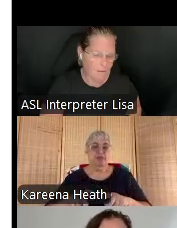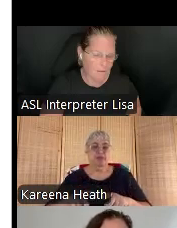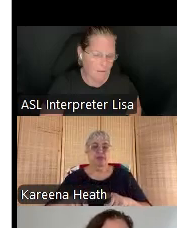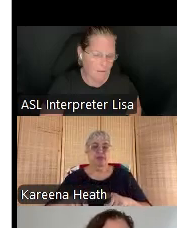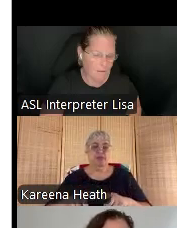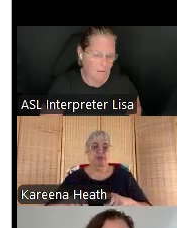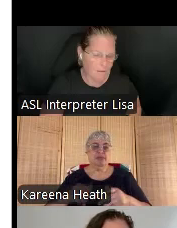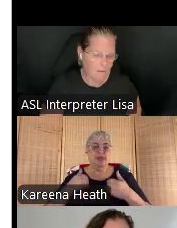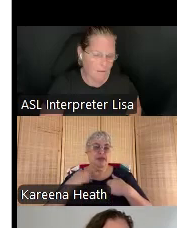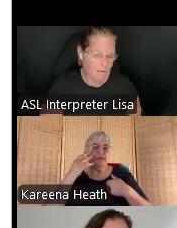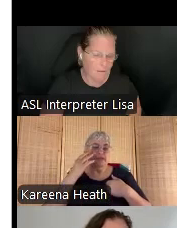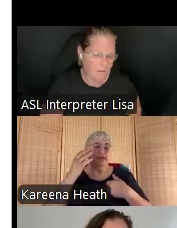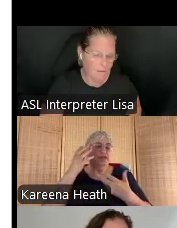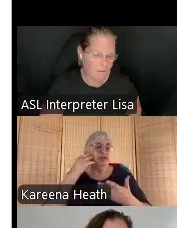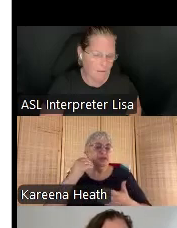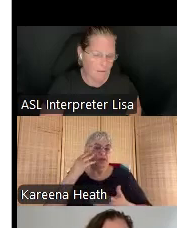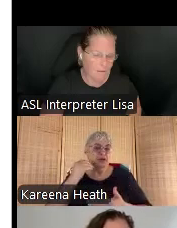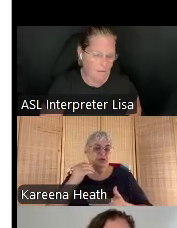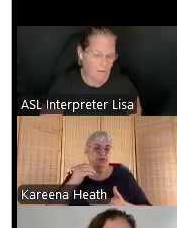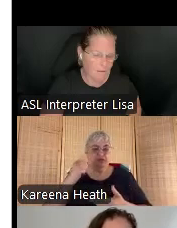has experienced a brain injury,